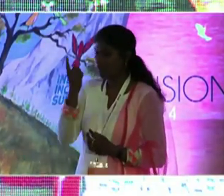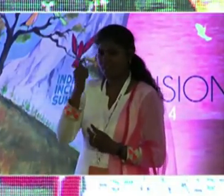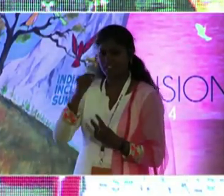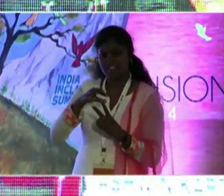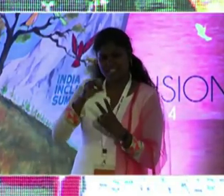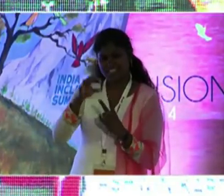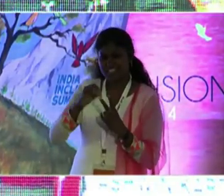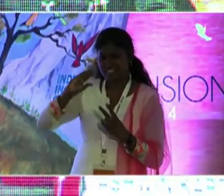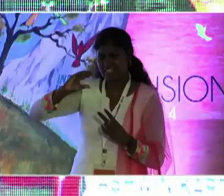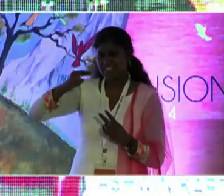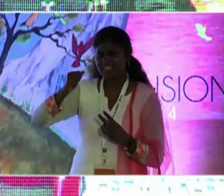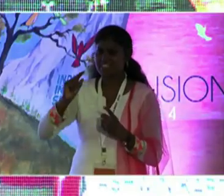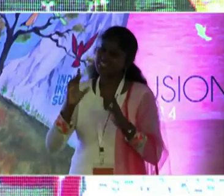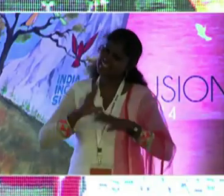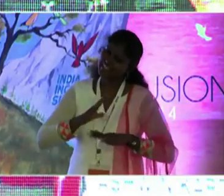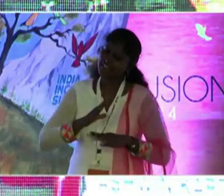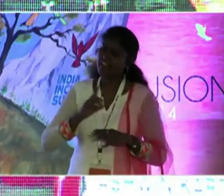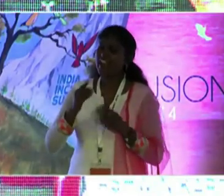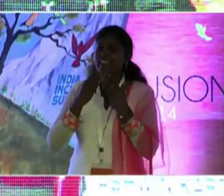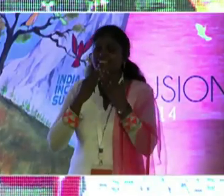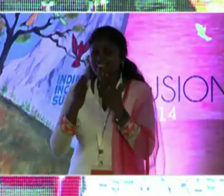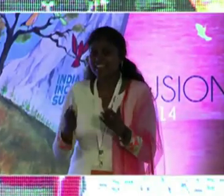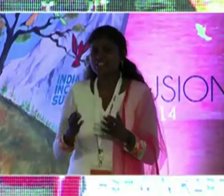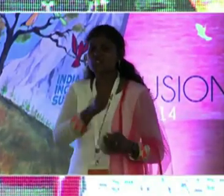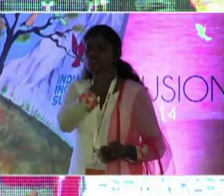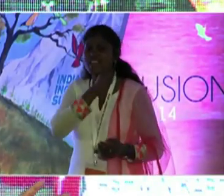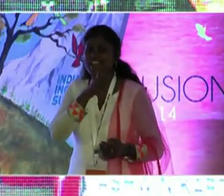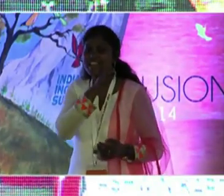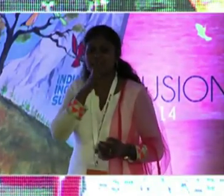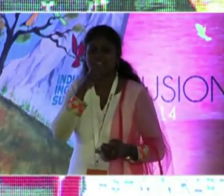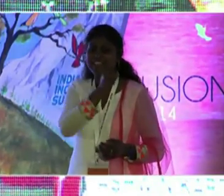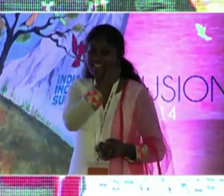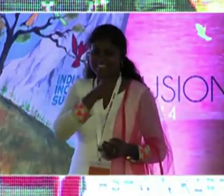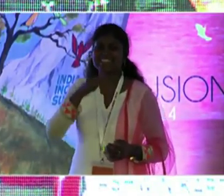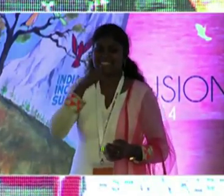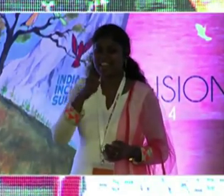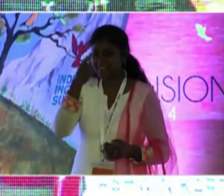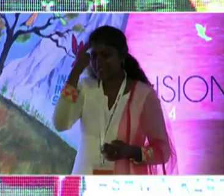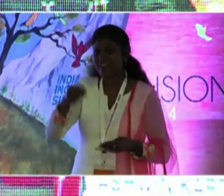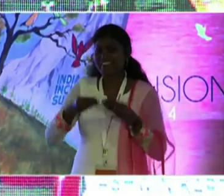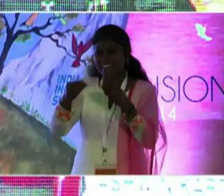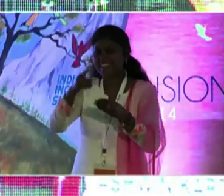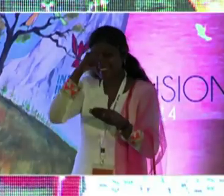thanks to Shanti Raghavan and NNB in India, they provided one opportunity, and see, Ashwin is working for Emphasis now.